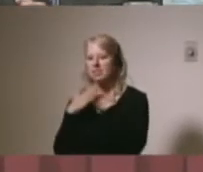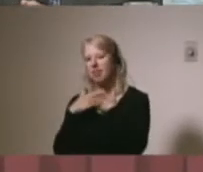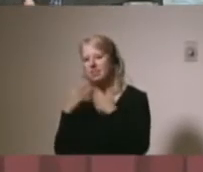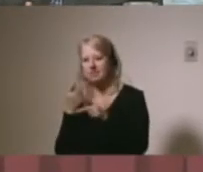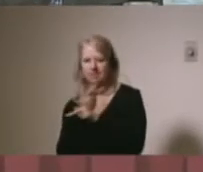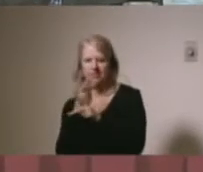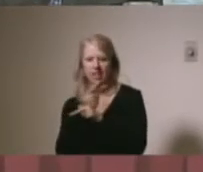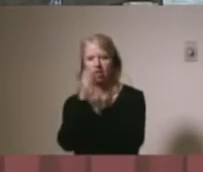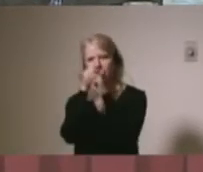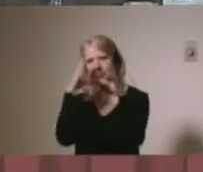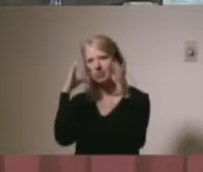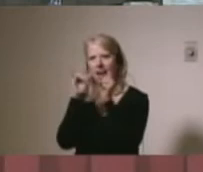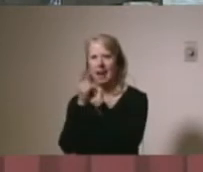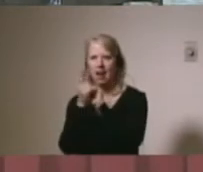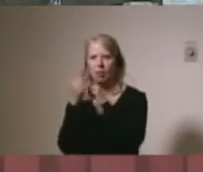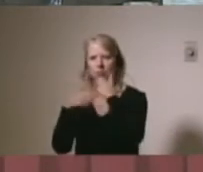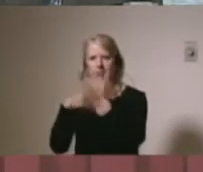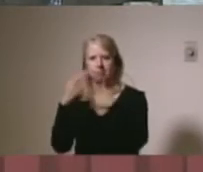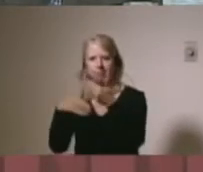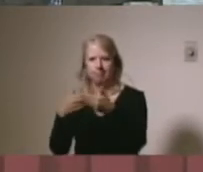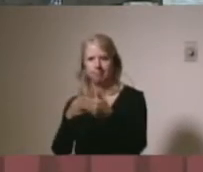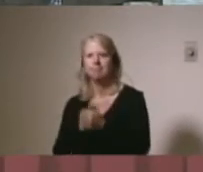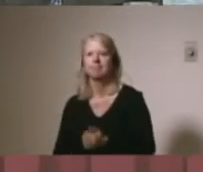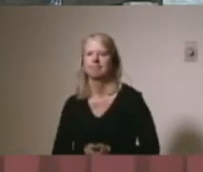that's going to look like.